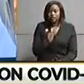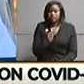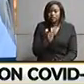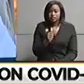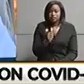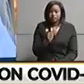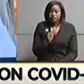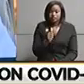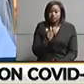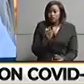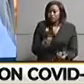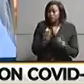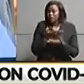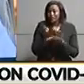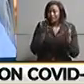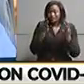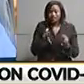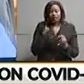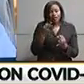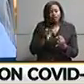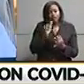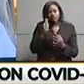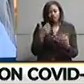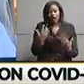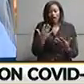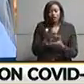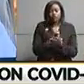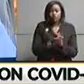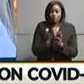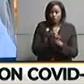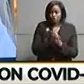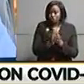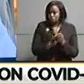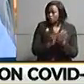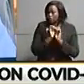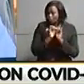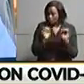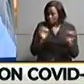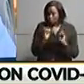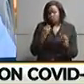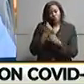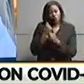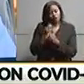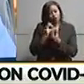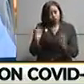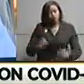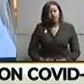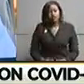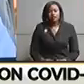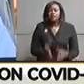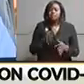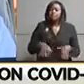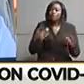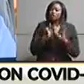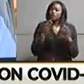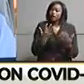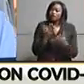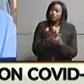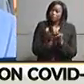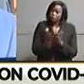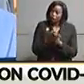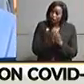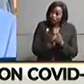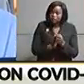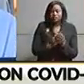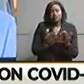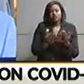do anything without washing your hands. Wash your hands when you come from outside, from